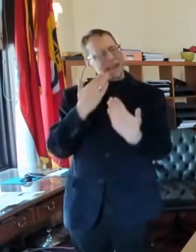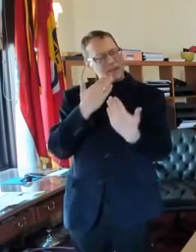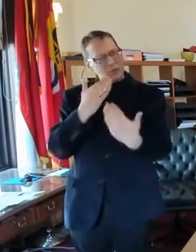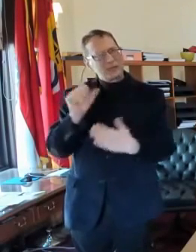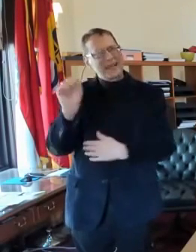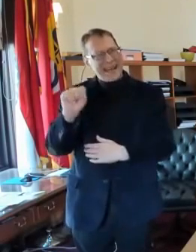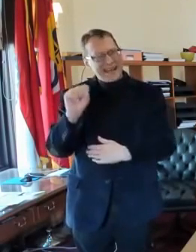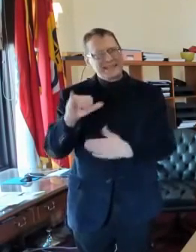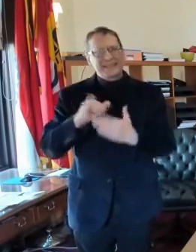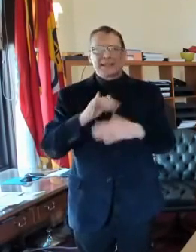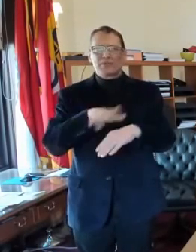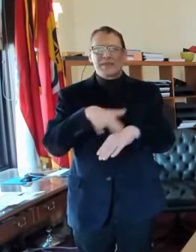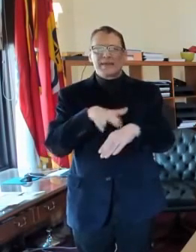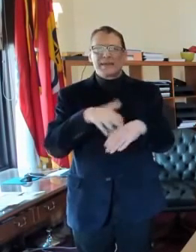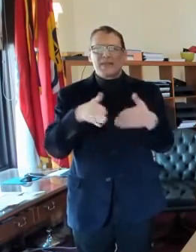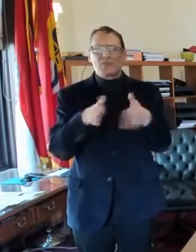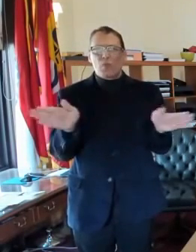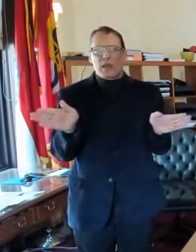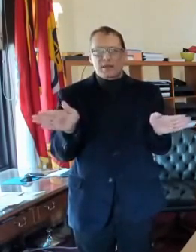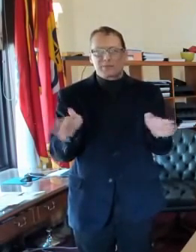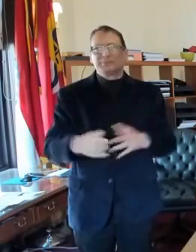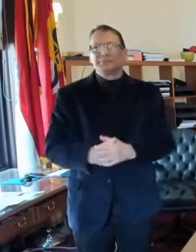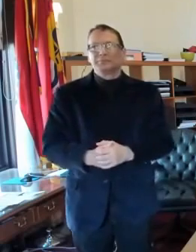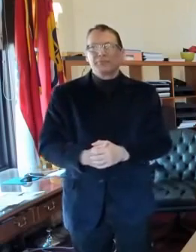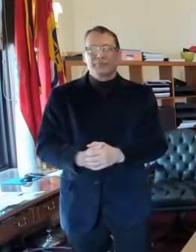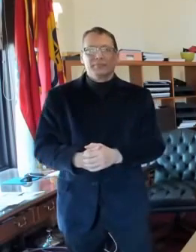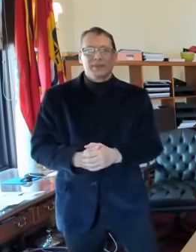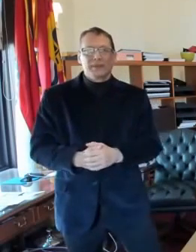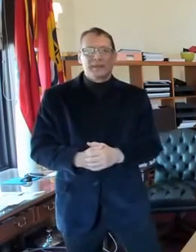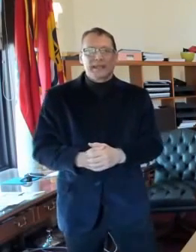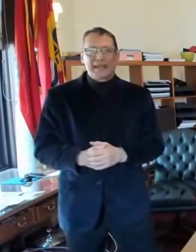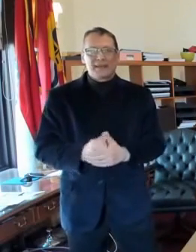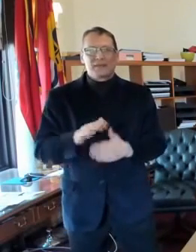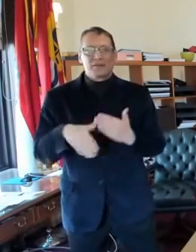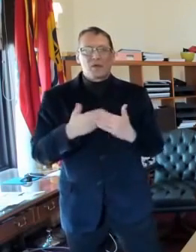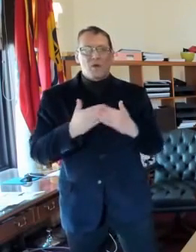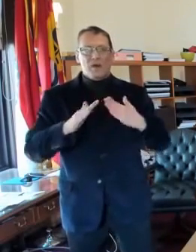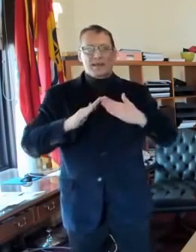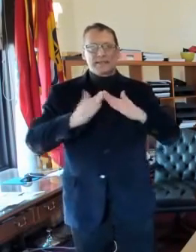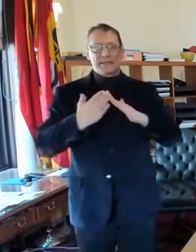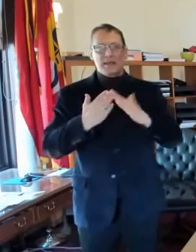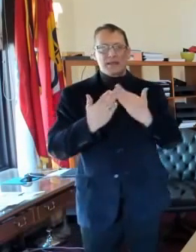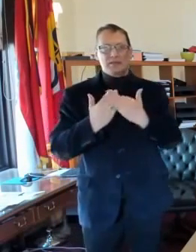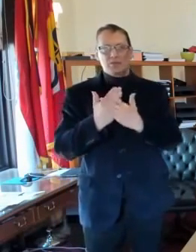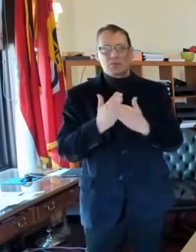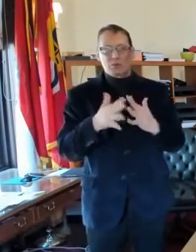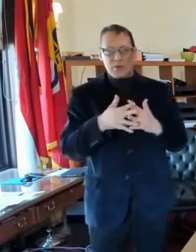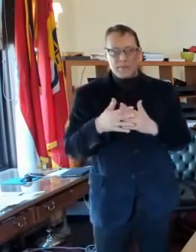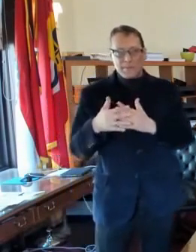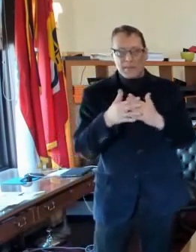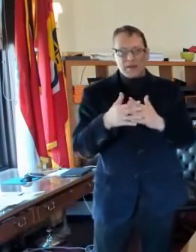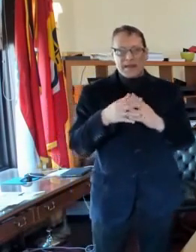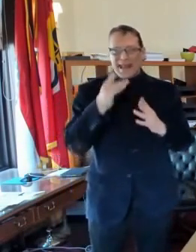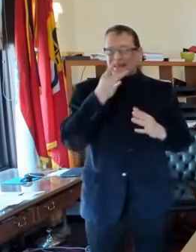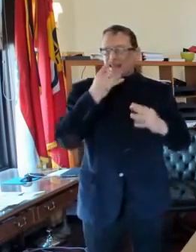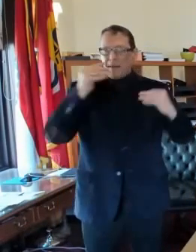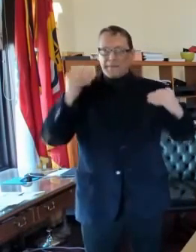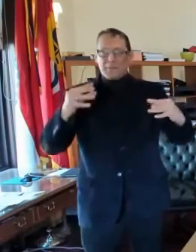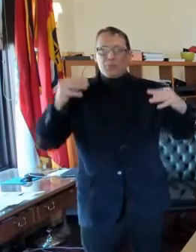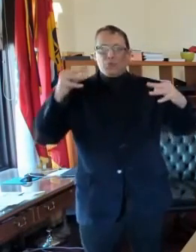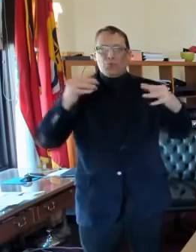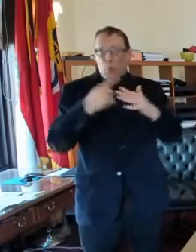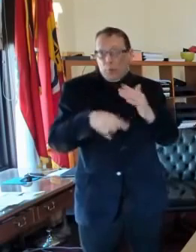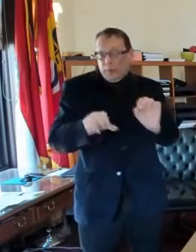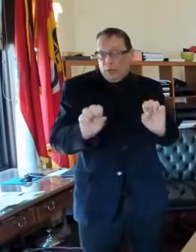was a nationwide effort. Cities across the country lit up the buildings that they